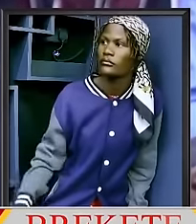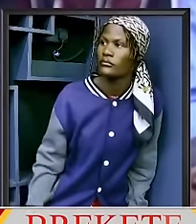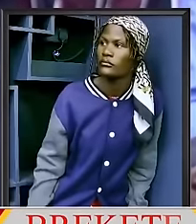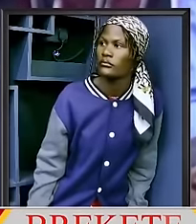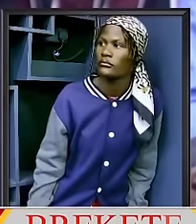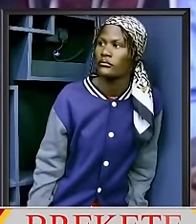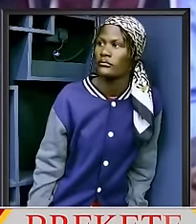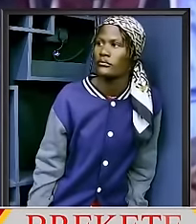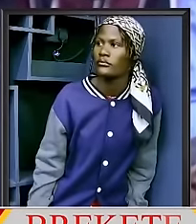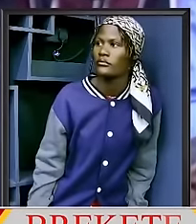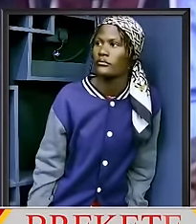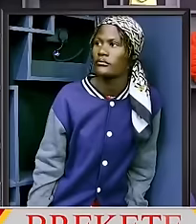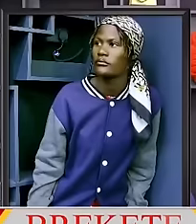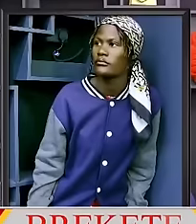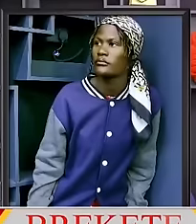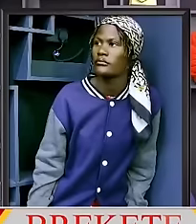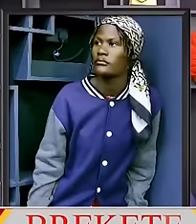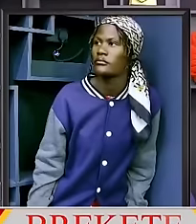Sorry.